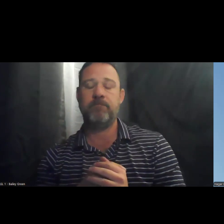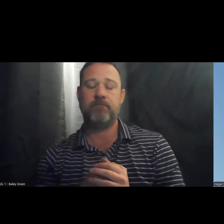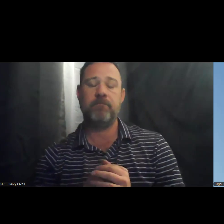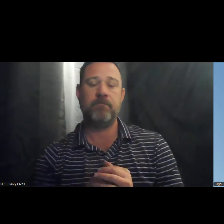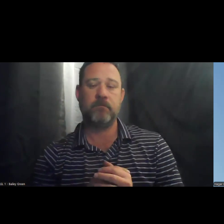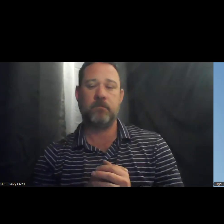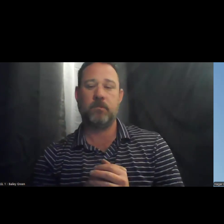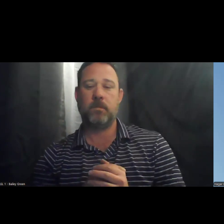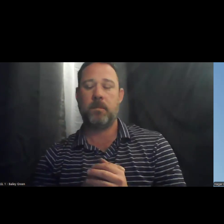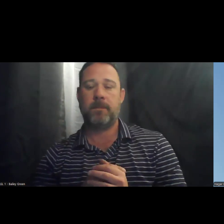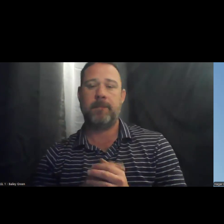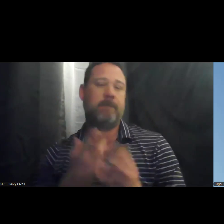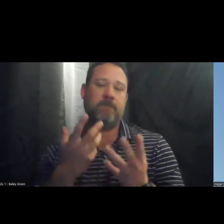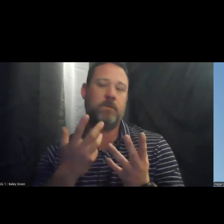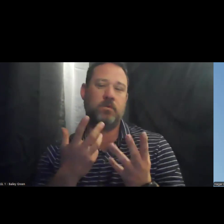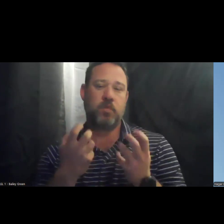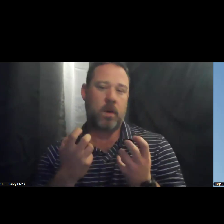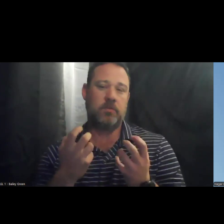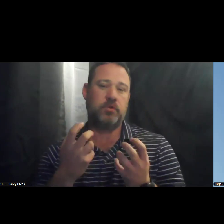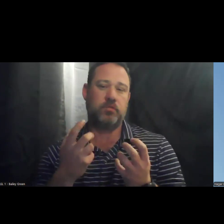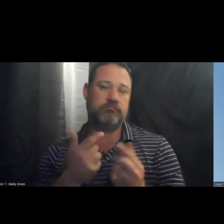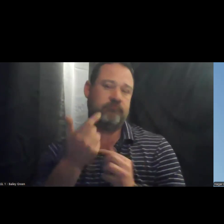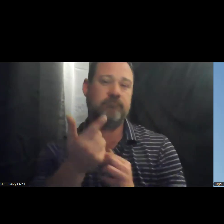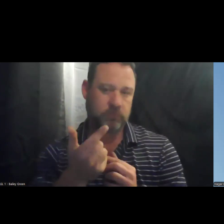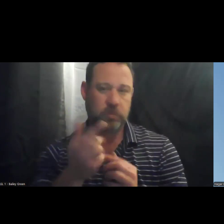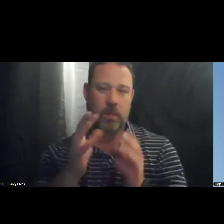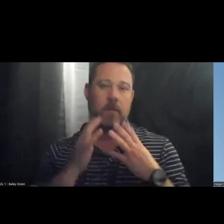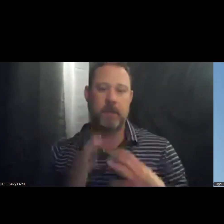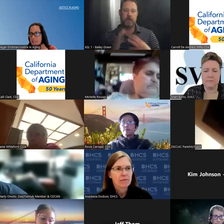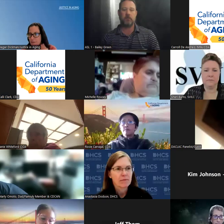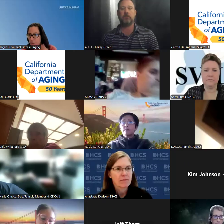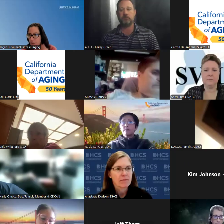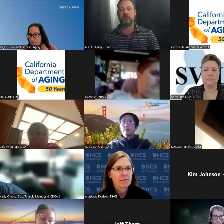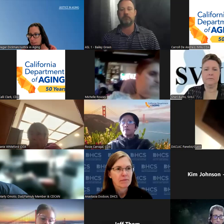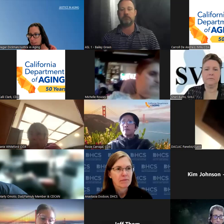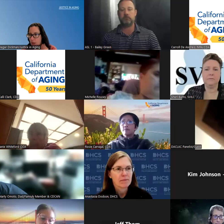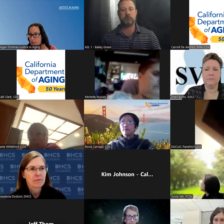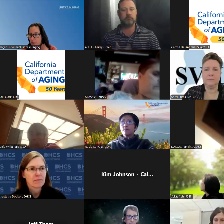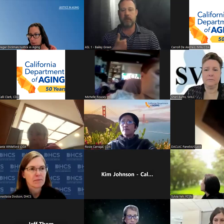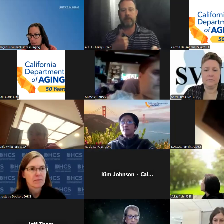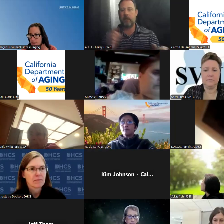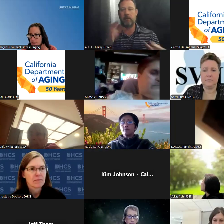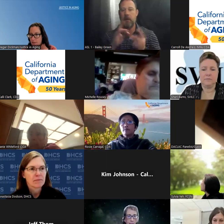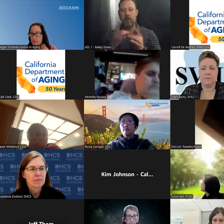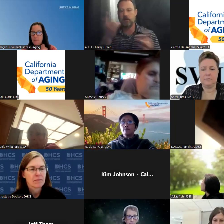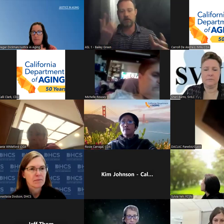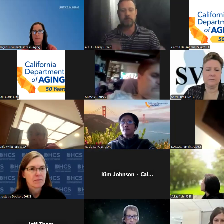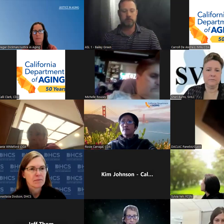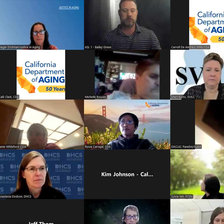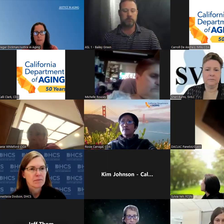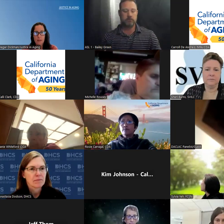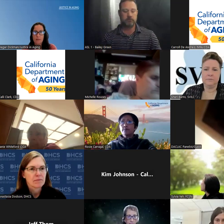just wanted to just turn that over now to the committee and see if you have any comments or thoughts.